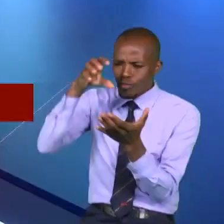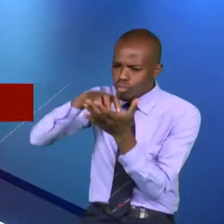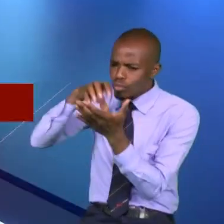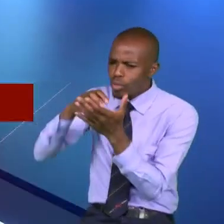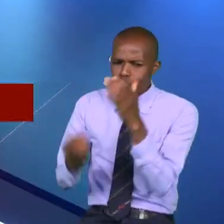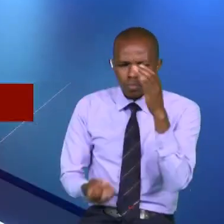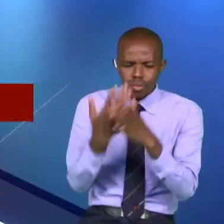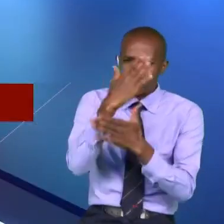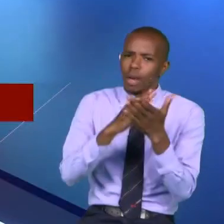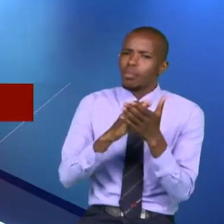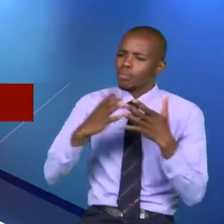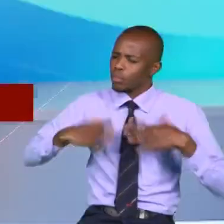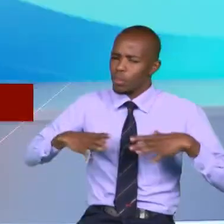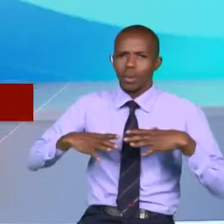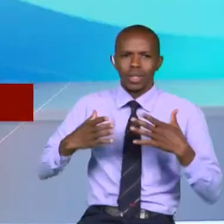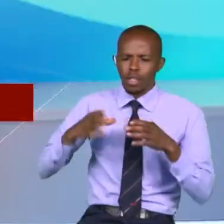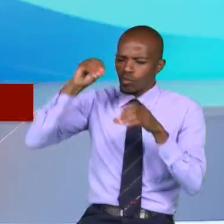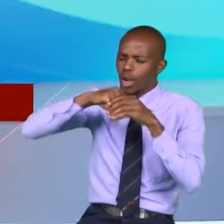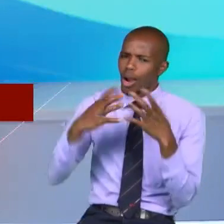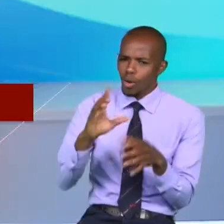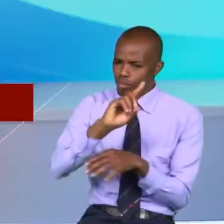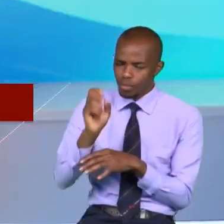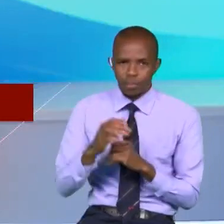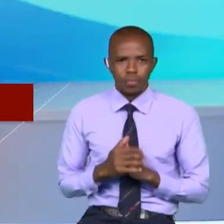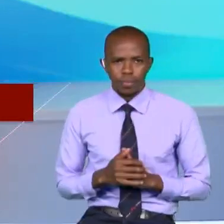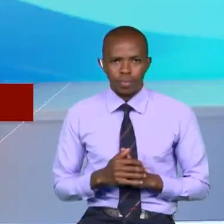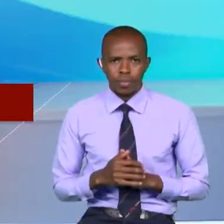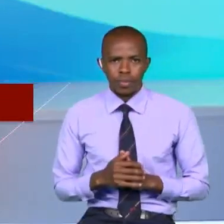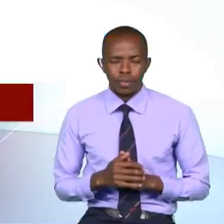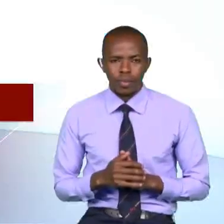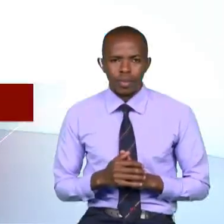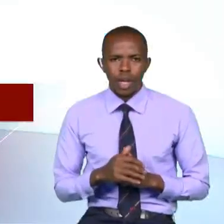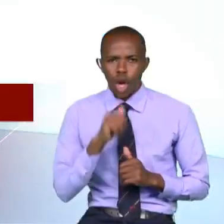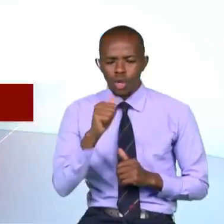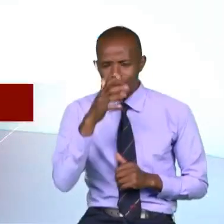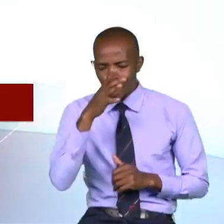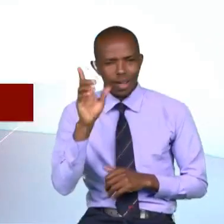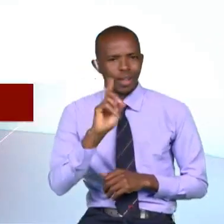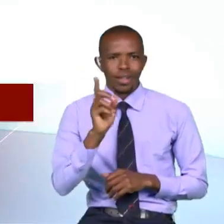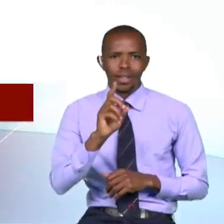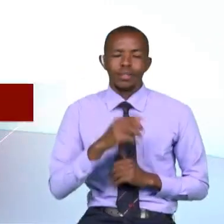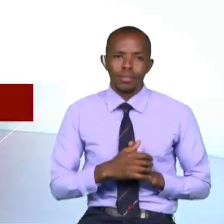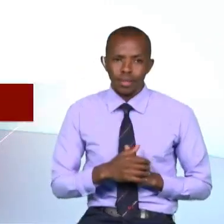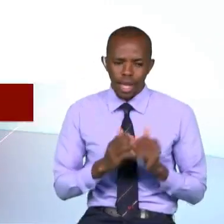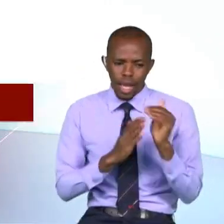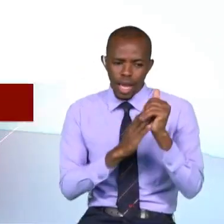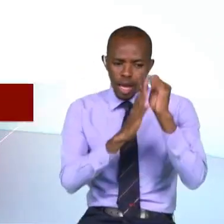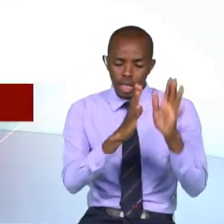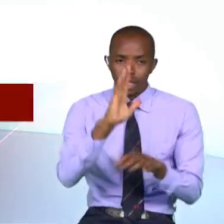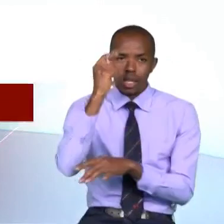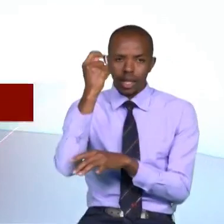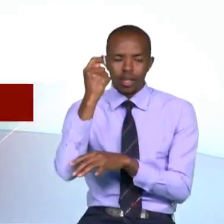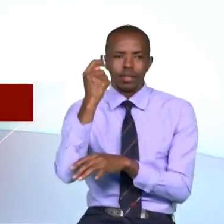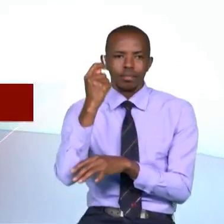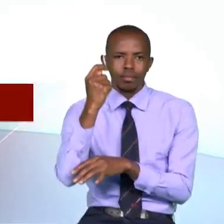several people. You know, it's not for, how is that inclusive? You know, if you elect a lie, it's not about a lie. This is why, you know, because the leaders in this country